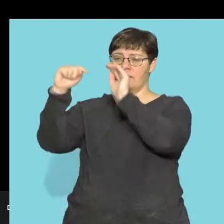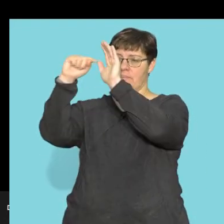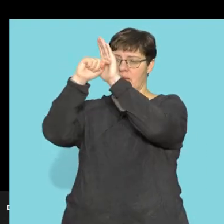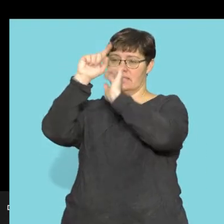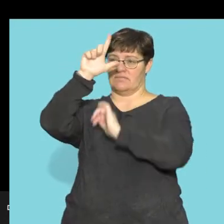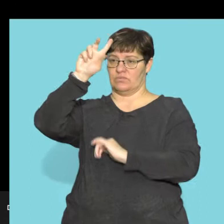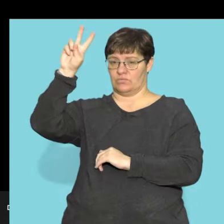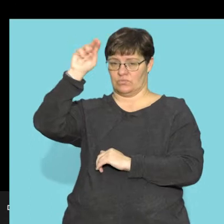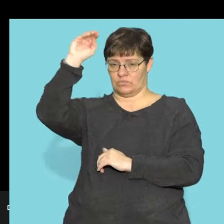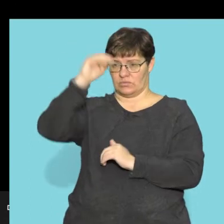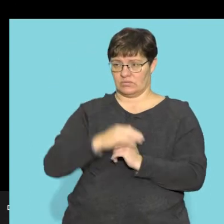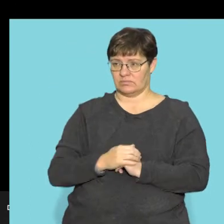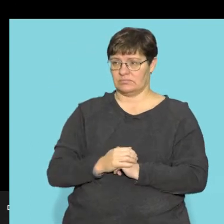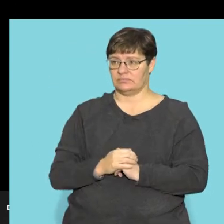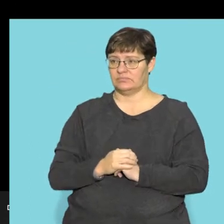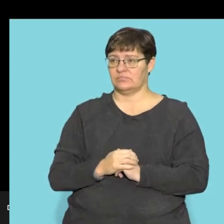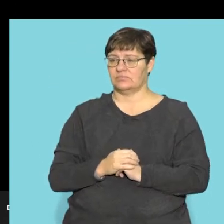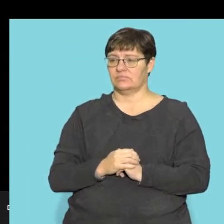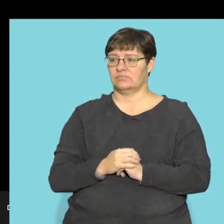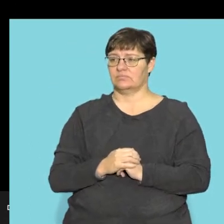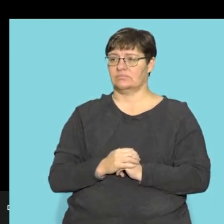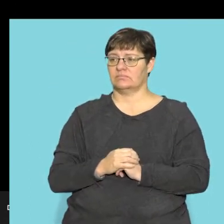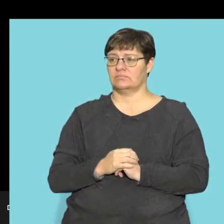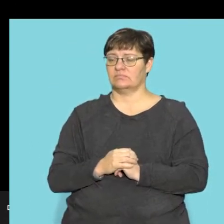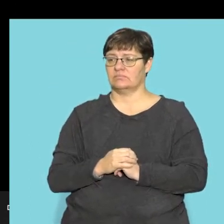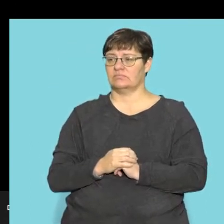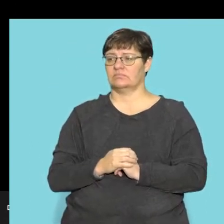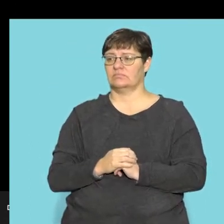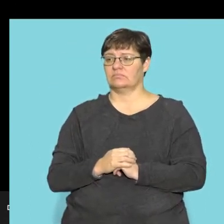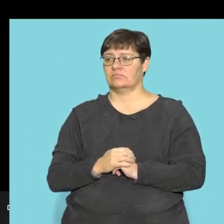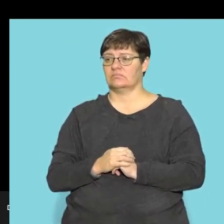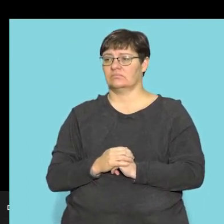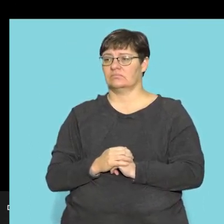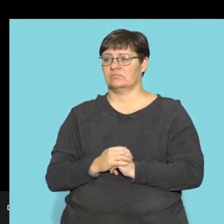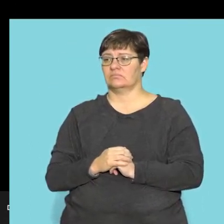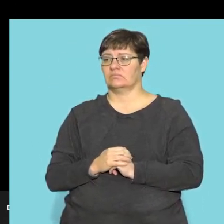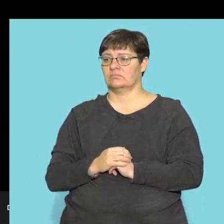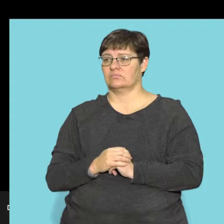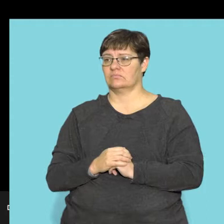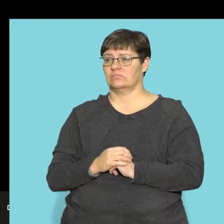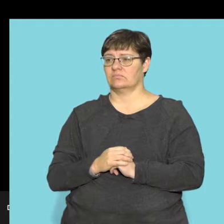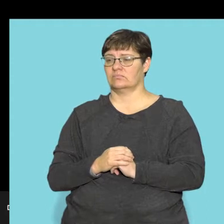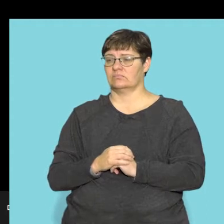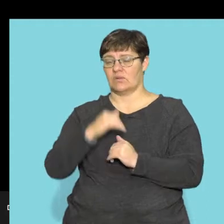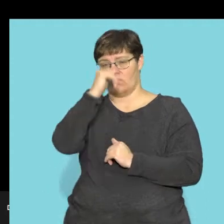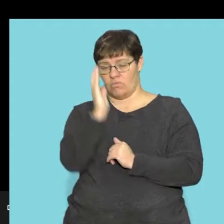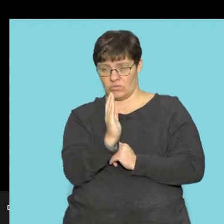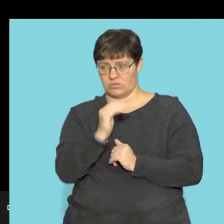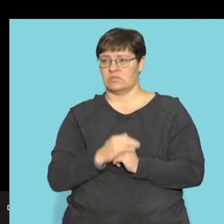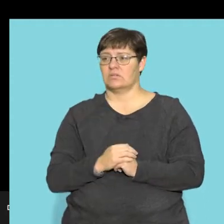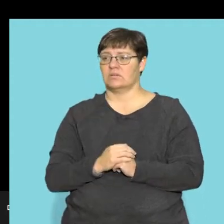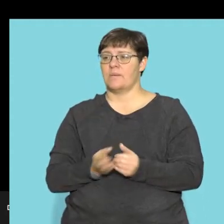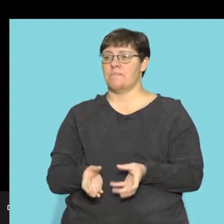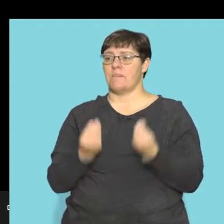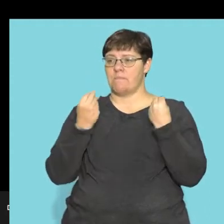0.105 over 12 to the exponent of negative 72. You close the bracket